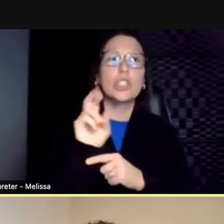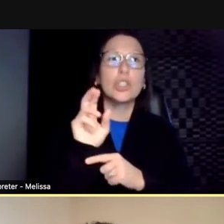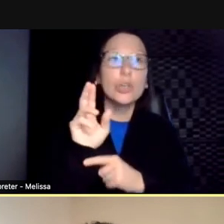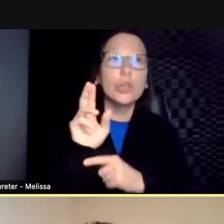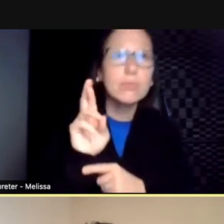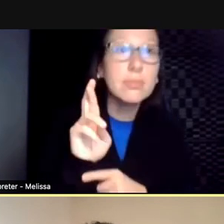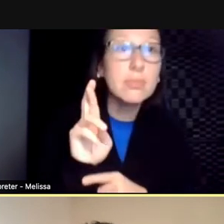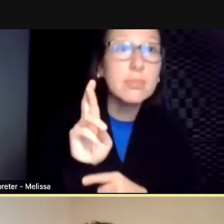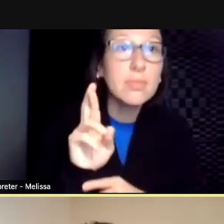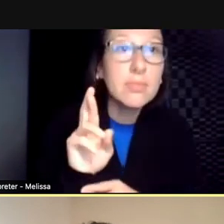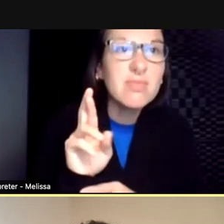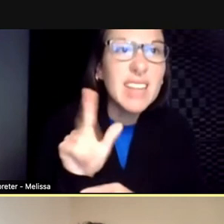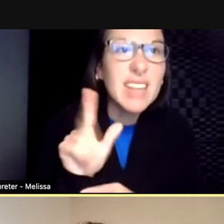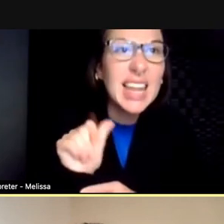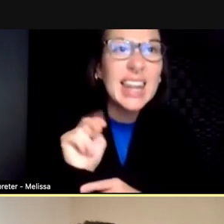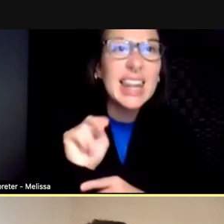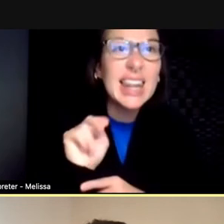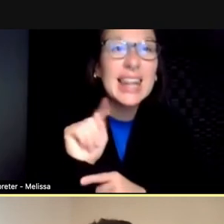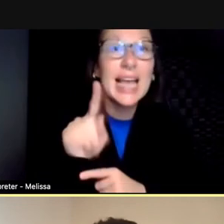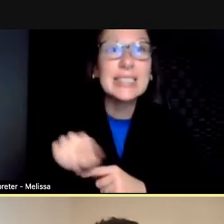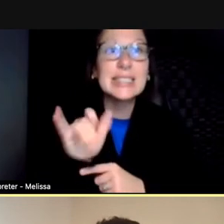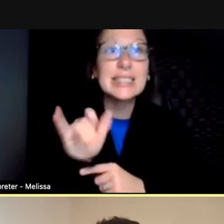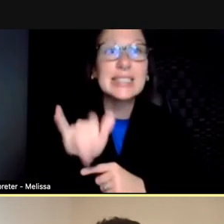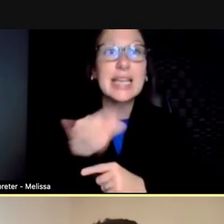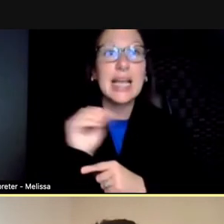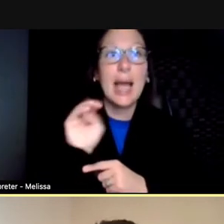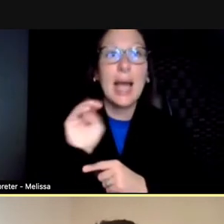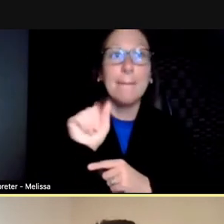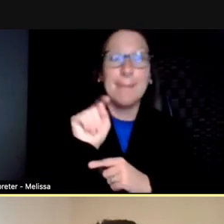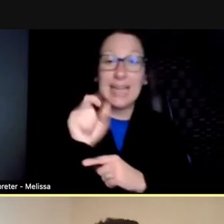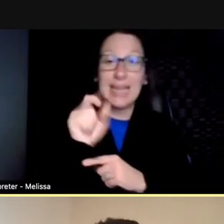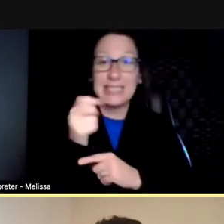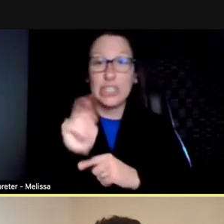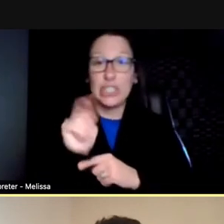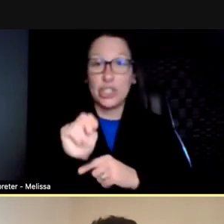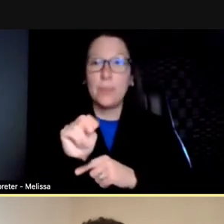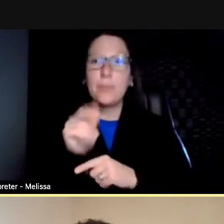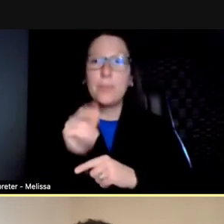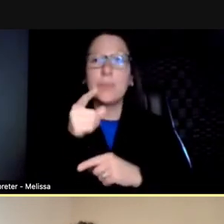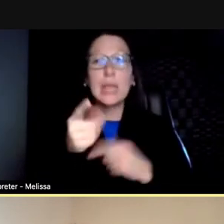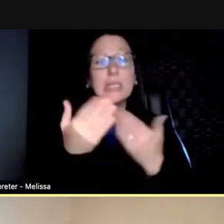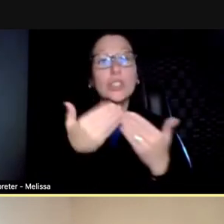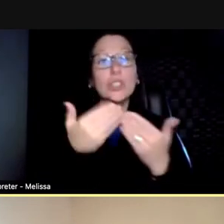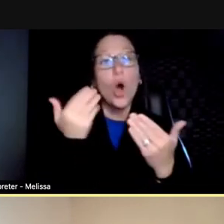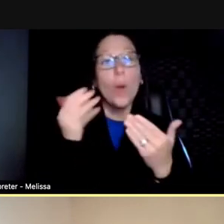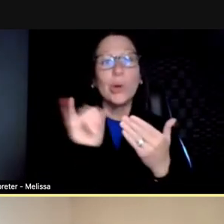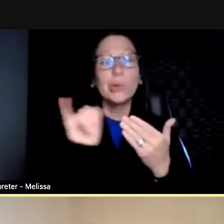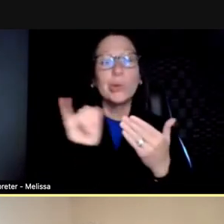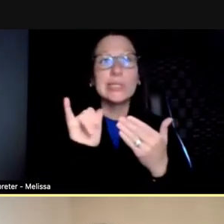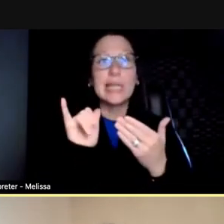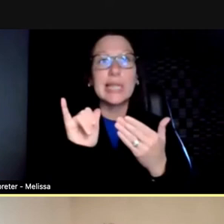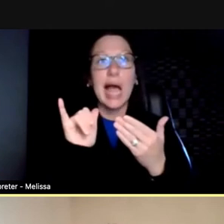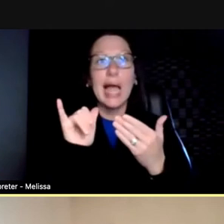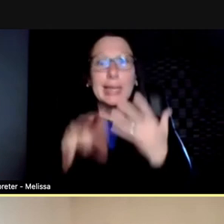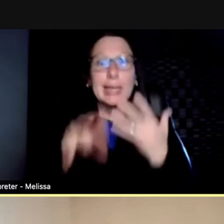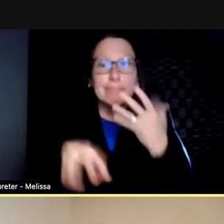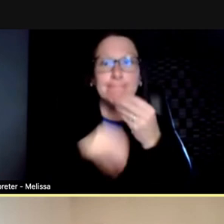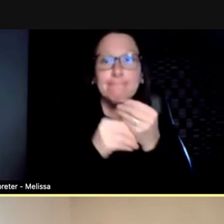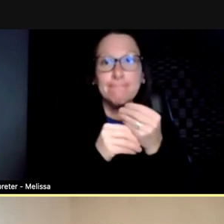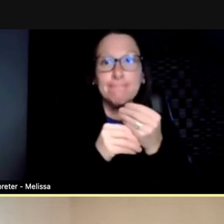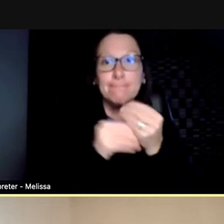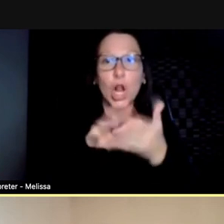which activities. And it's like an alternative almost to a learning media assessment for student with CVI. It's looking at the combination of